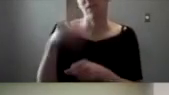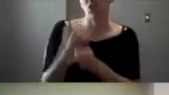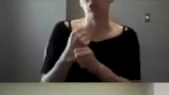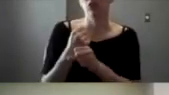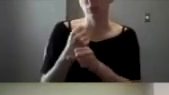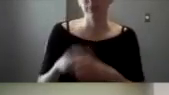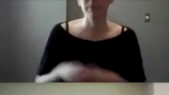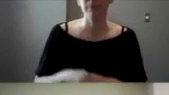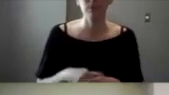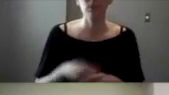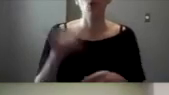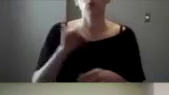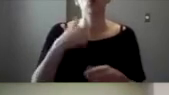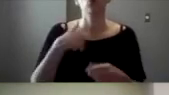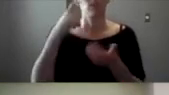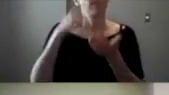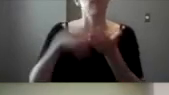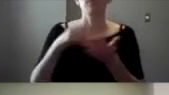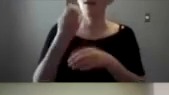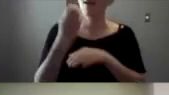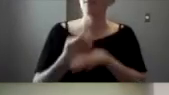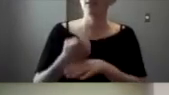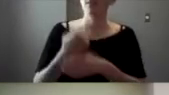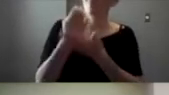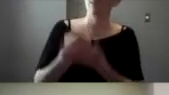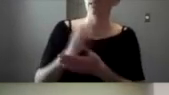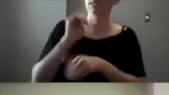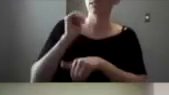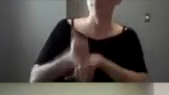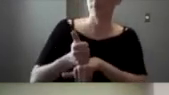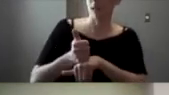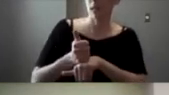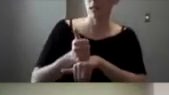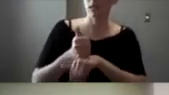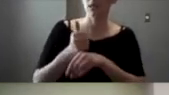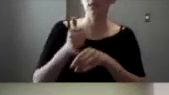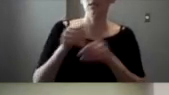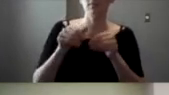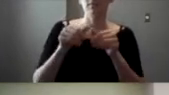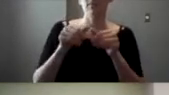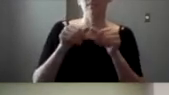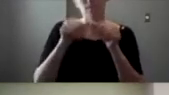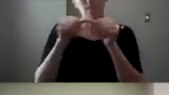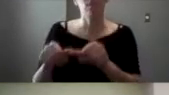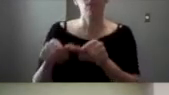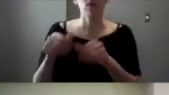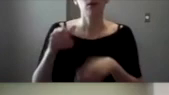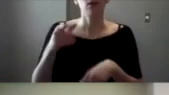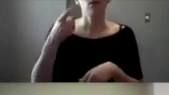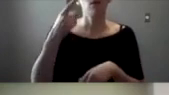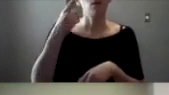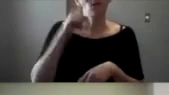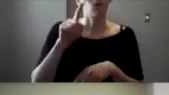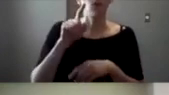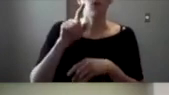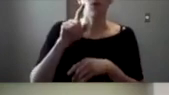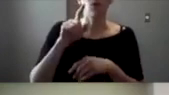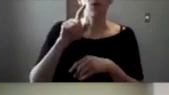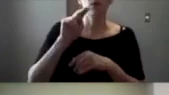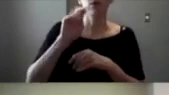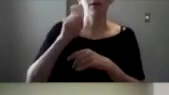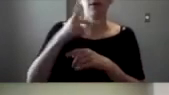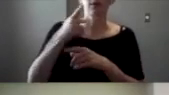evidence-based durations for Nextmon in the first line and for the variations of DMPA in the bottom 2